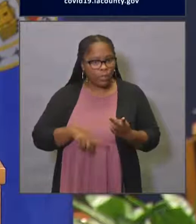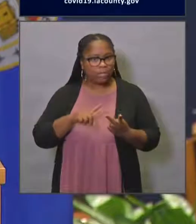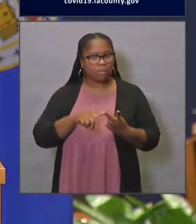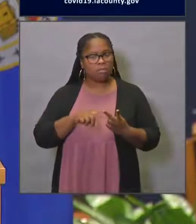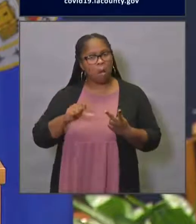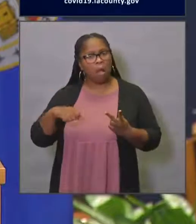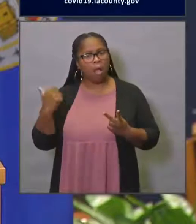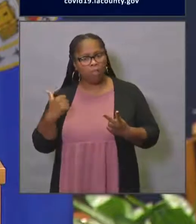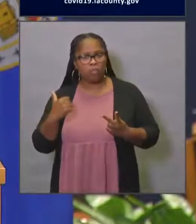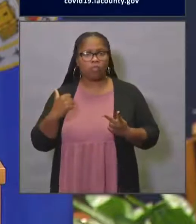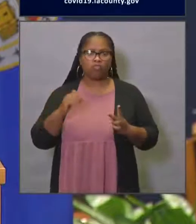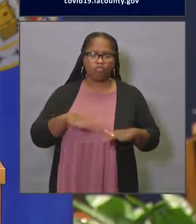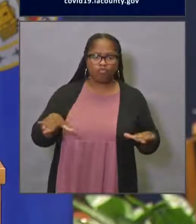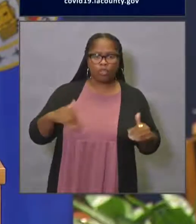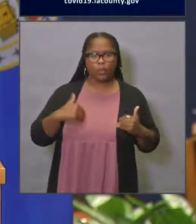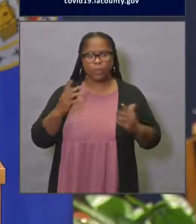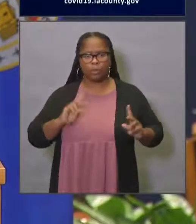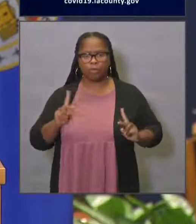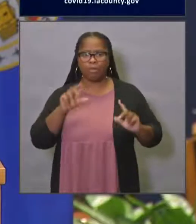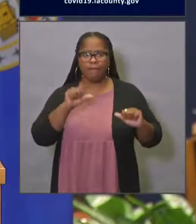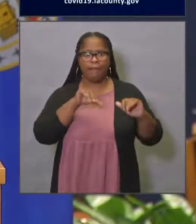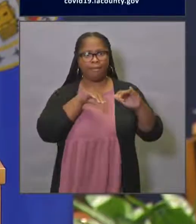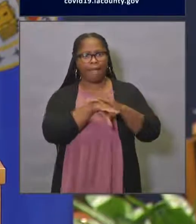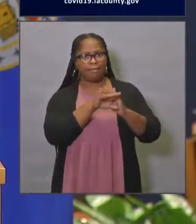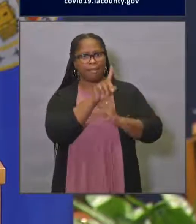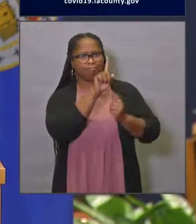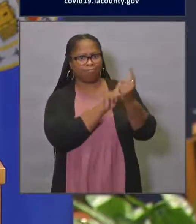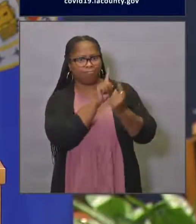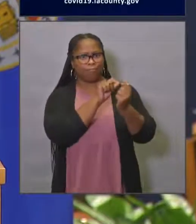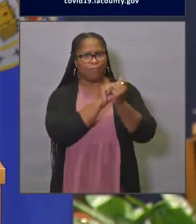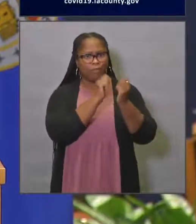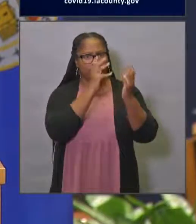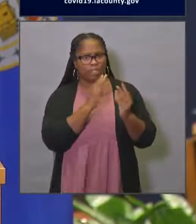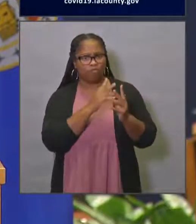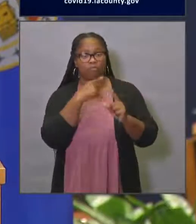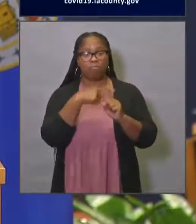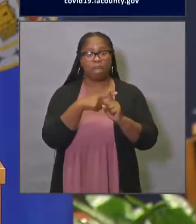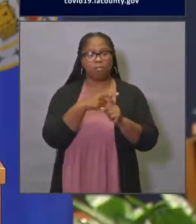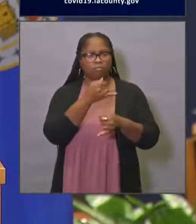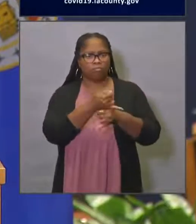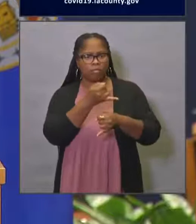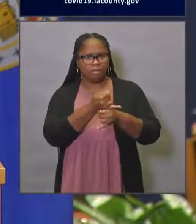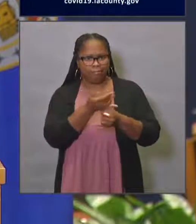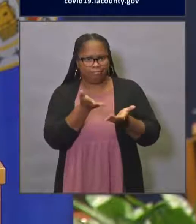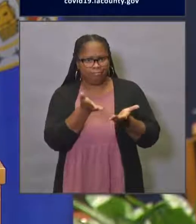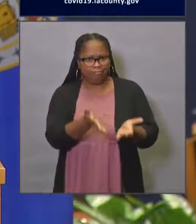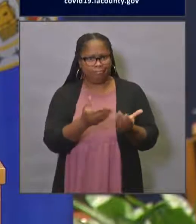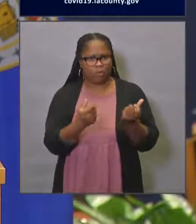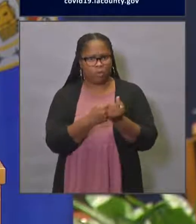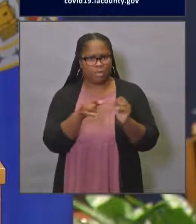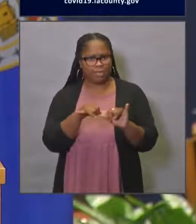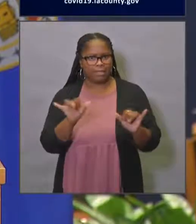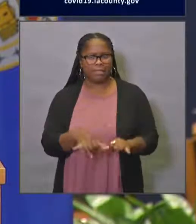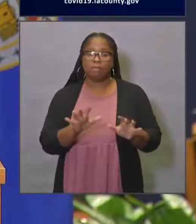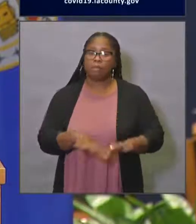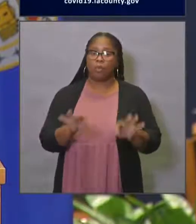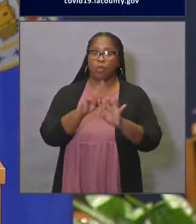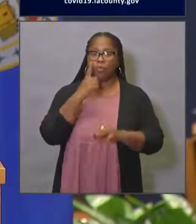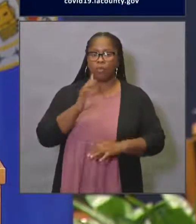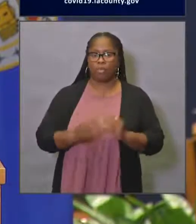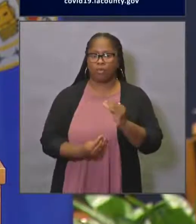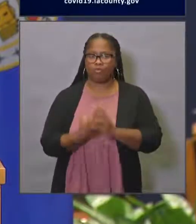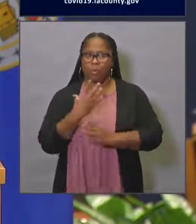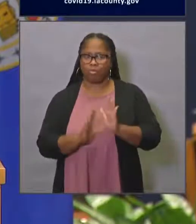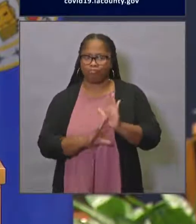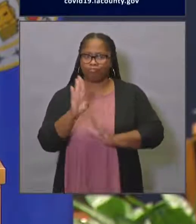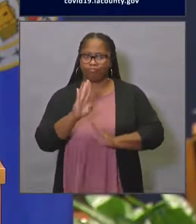and youth can have access to their teachers and the on-site support systems that are so critical for their growth and for their